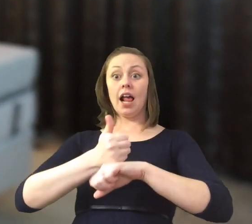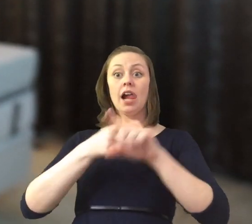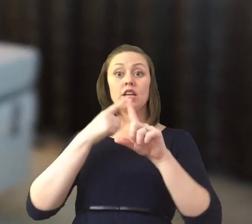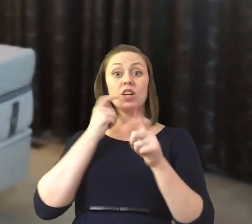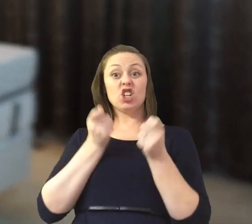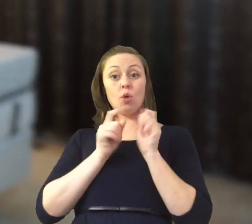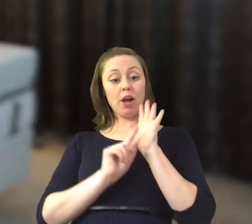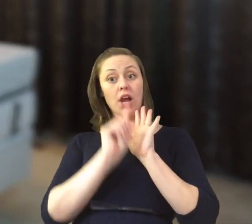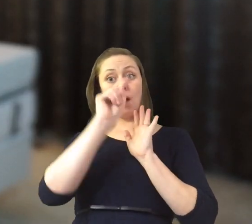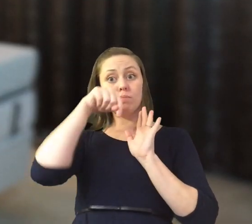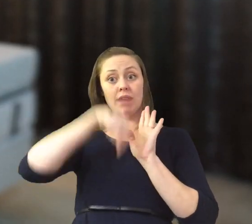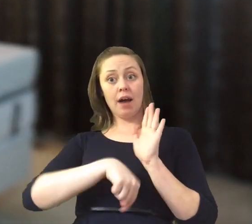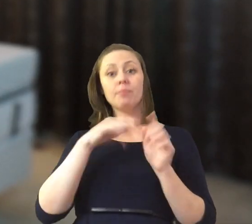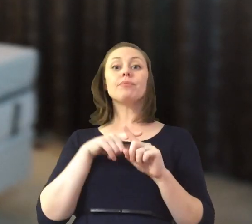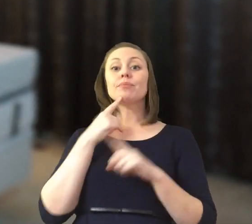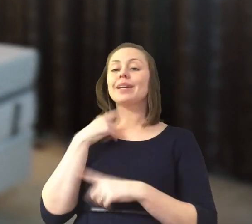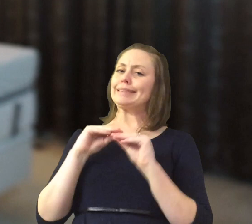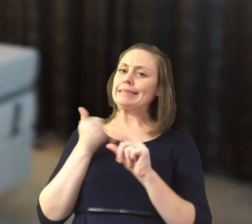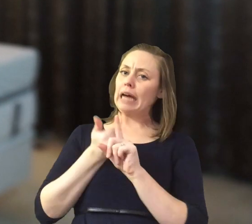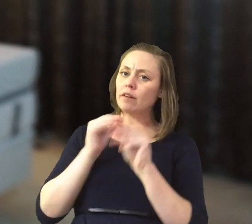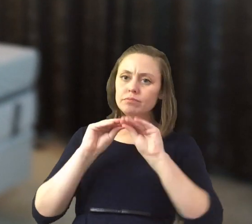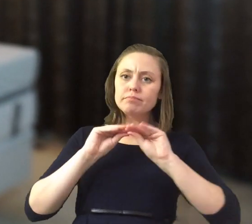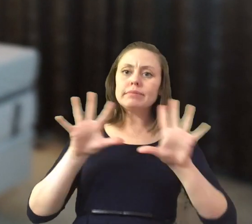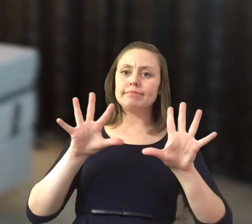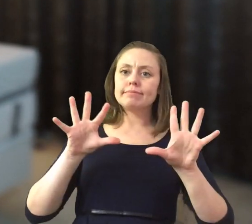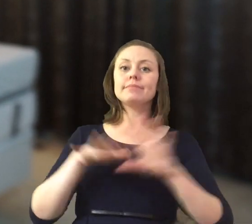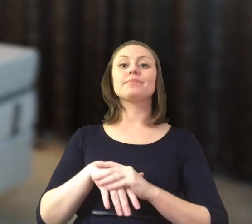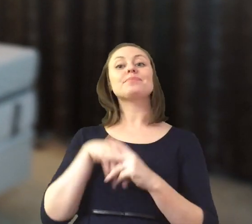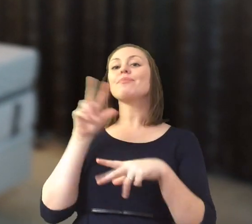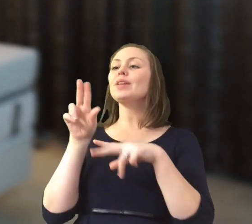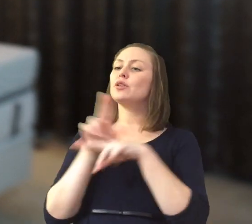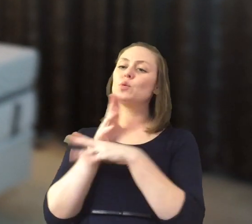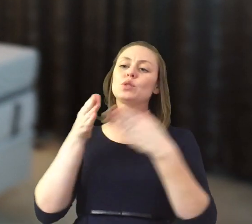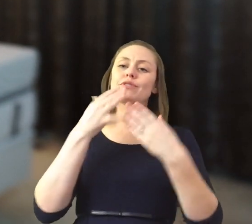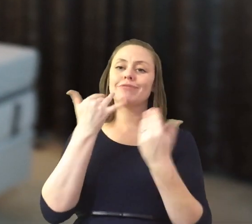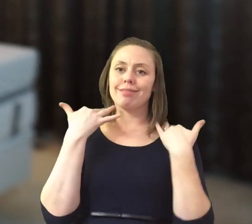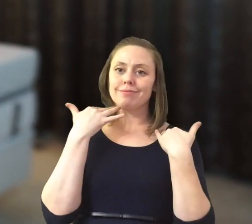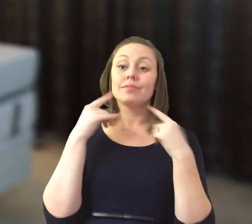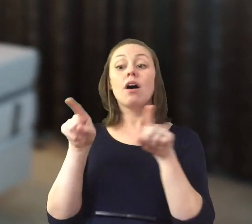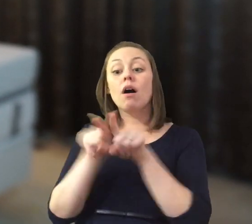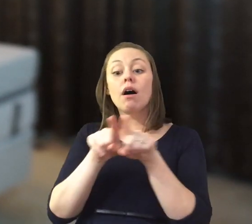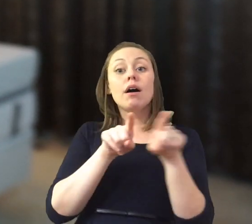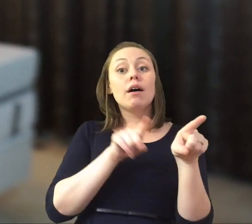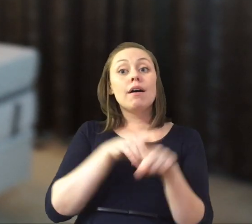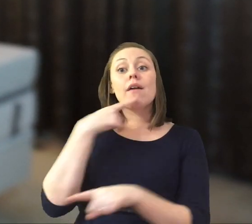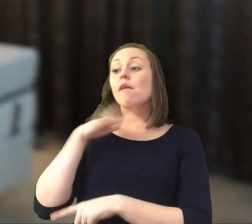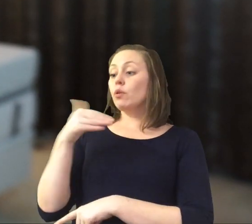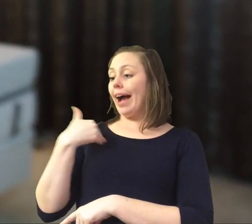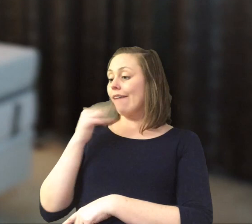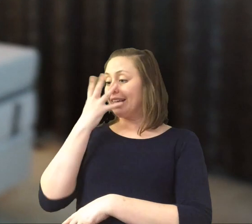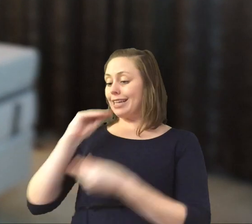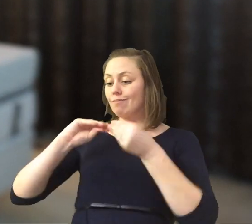control it by going up and down. It's pretty self-explanatory and very user-friendly. Also, if you have one of the sleep